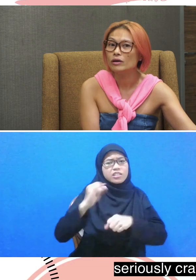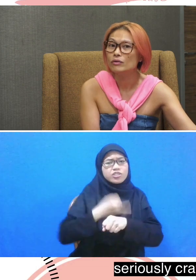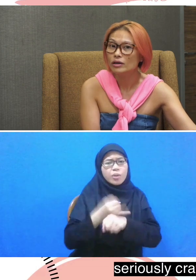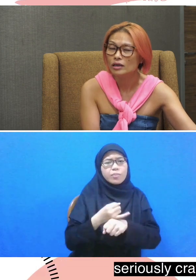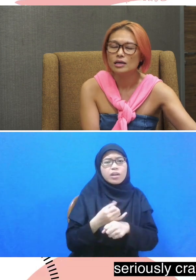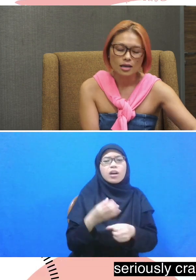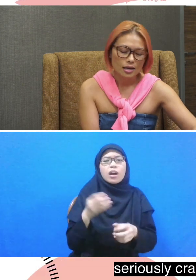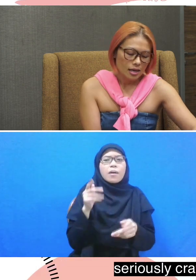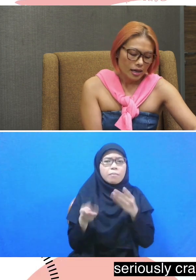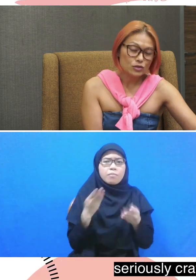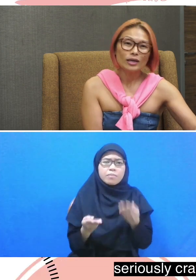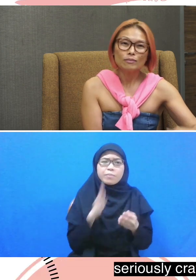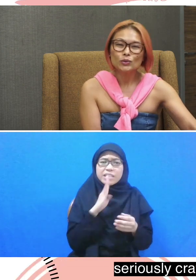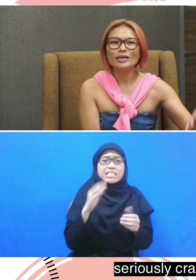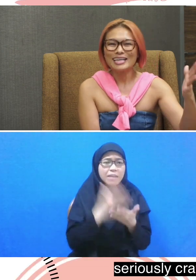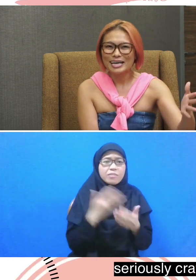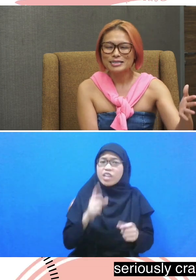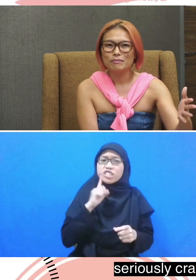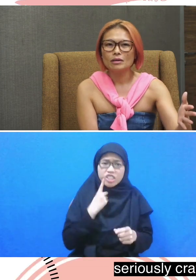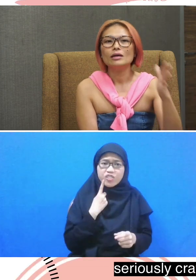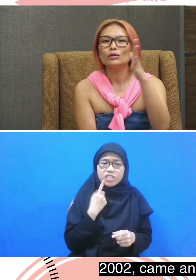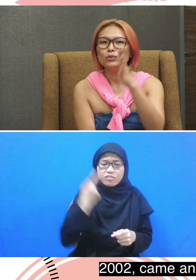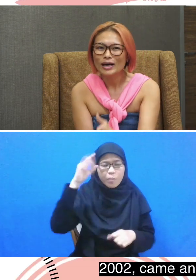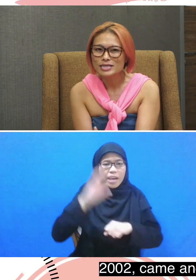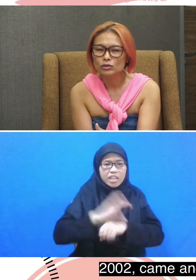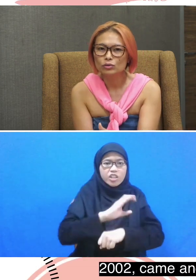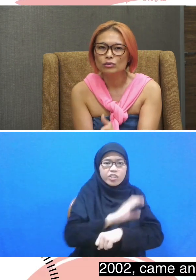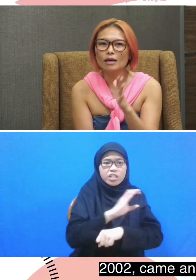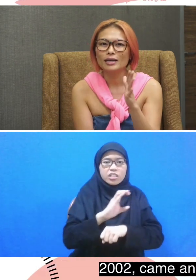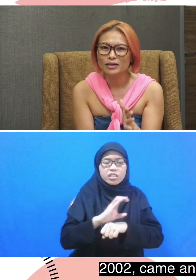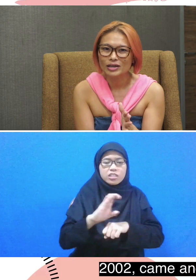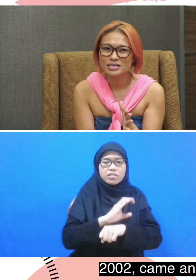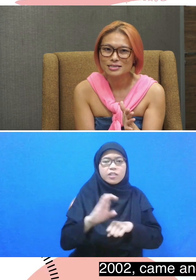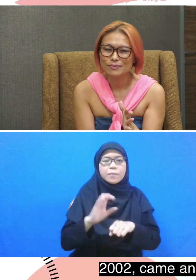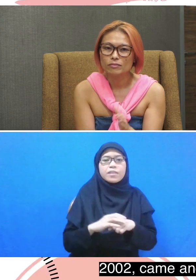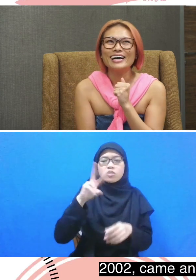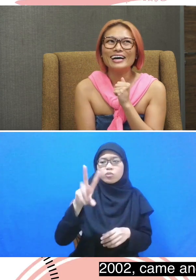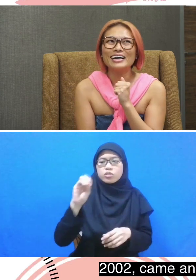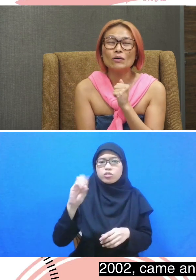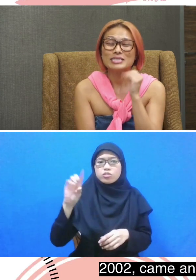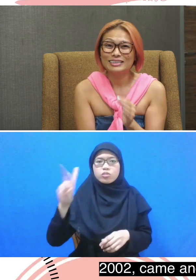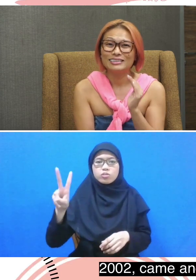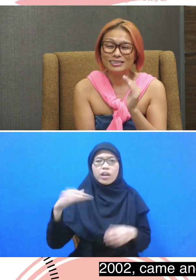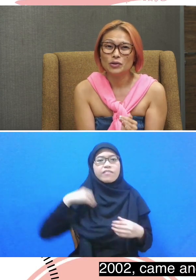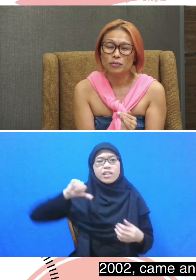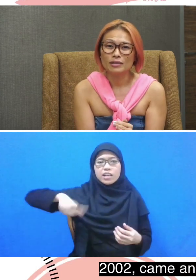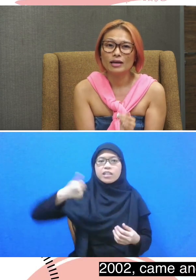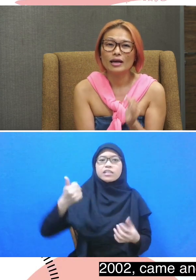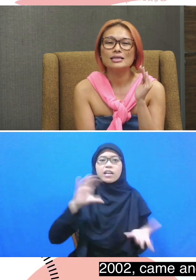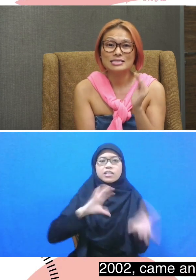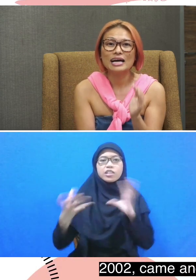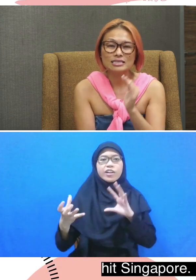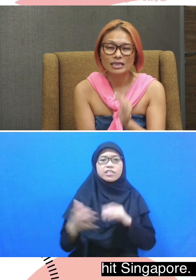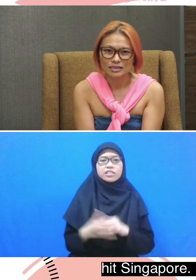my career in. And so in between that, in 2002 came another crisis. That was 18 years ago.